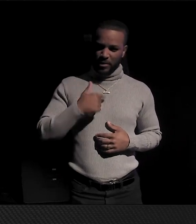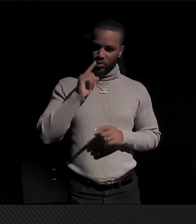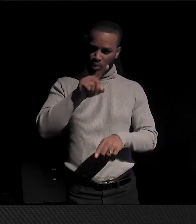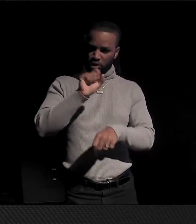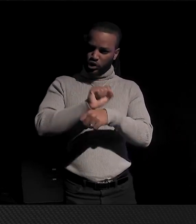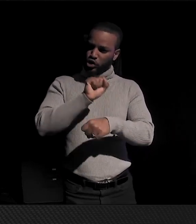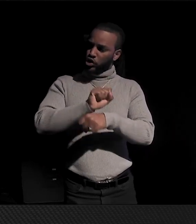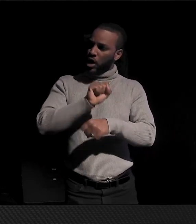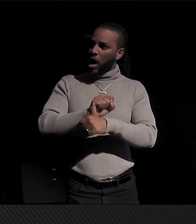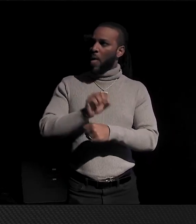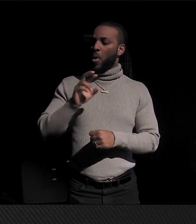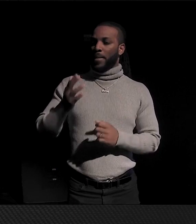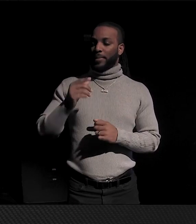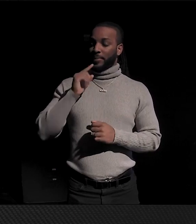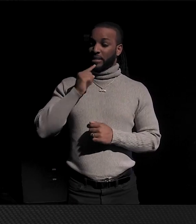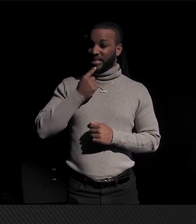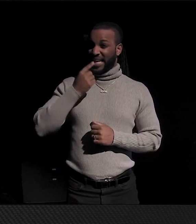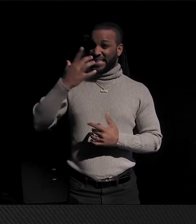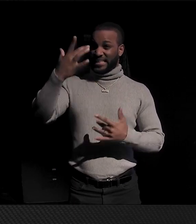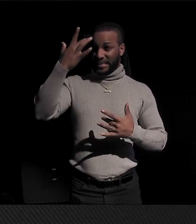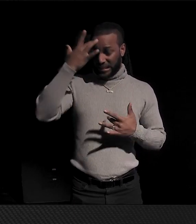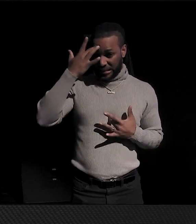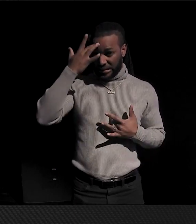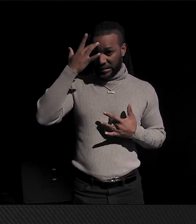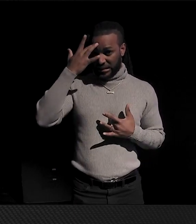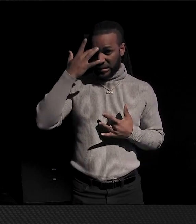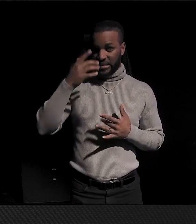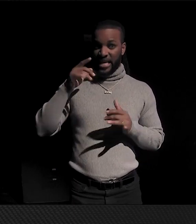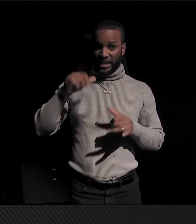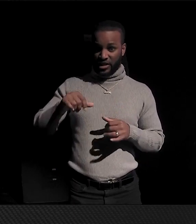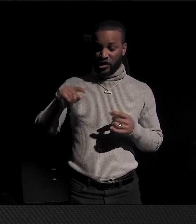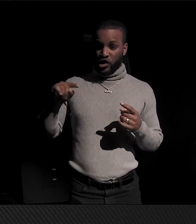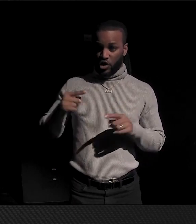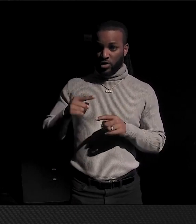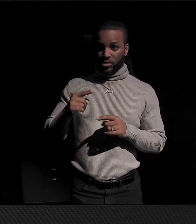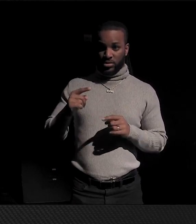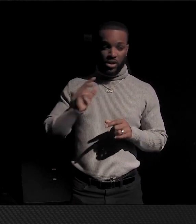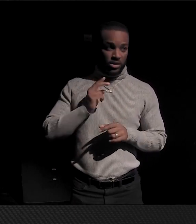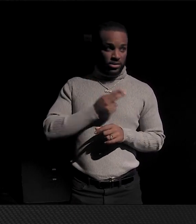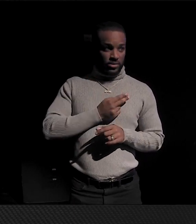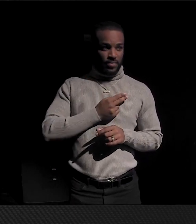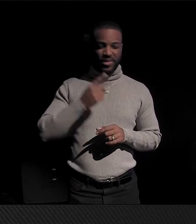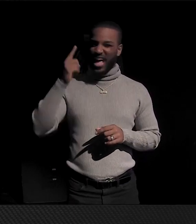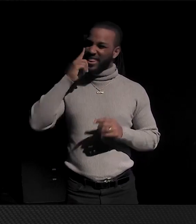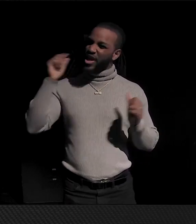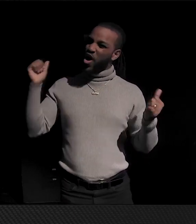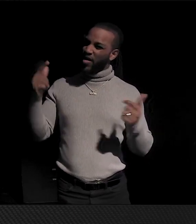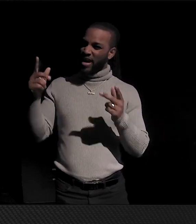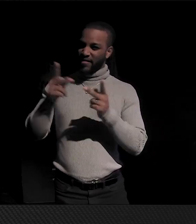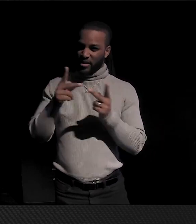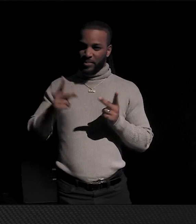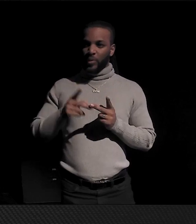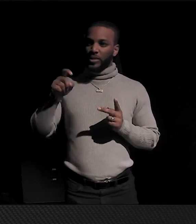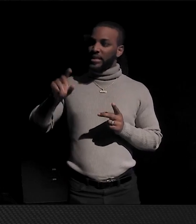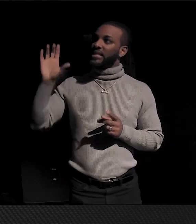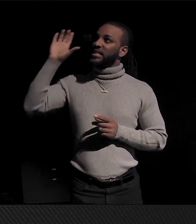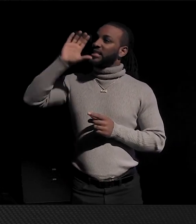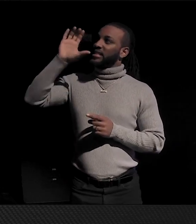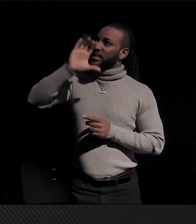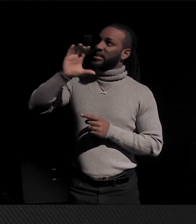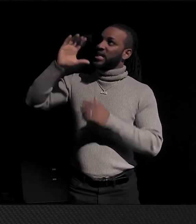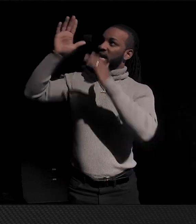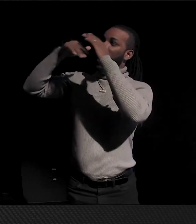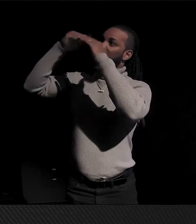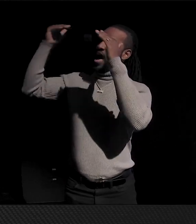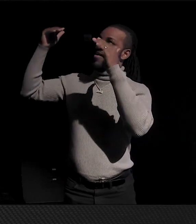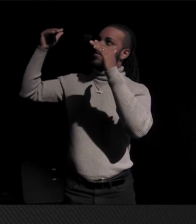as intense as a sickness that could be harmful to a human being. I think all of us have a place where we would want to see heaven come to